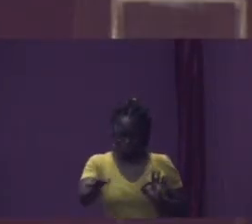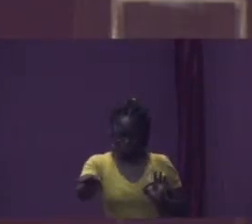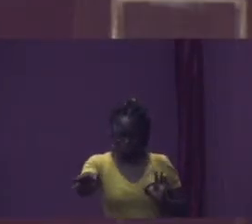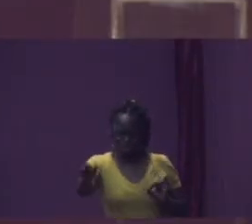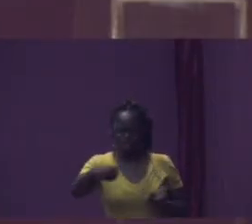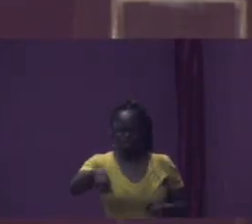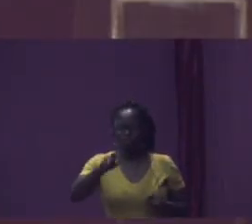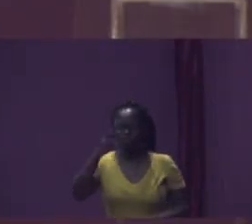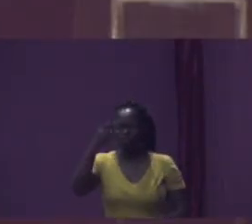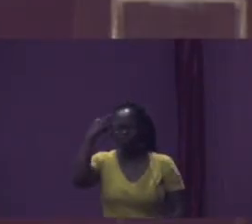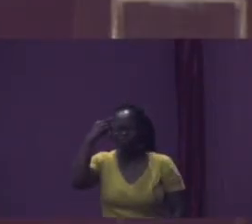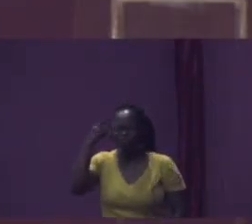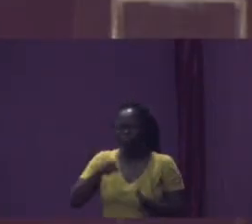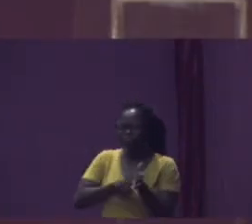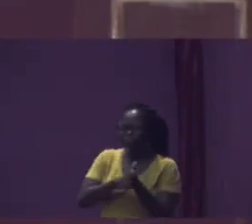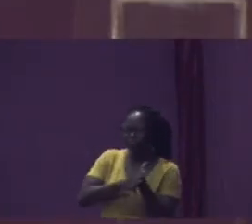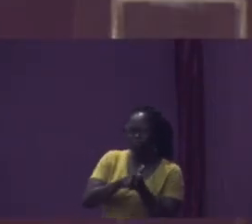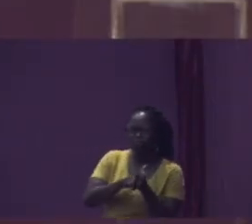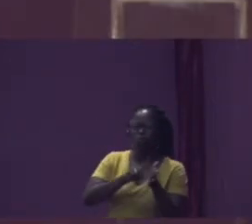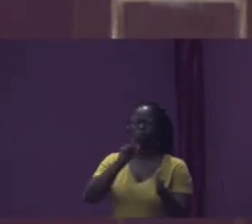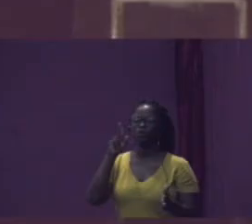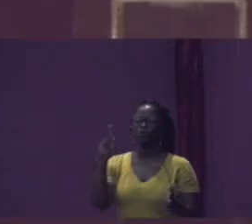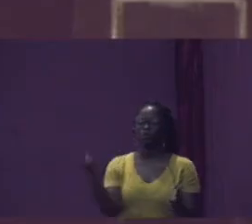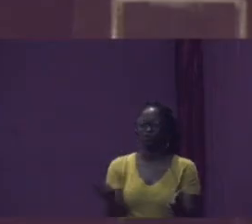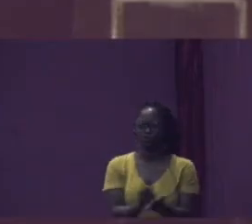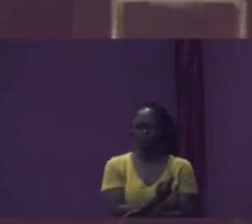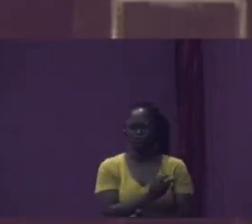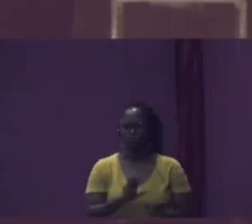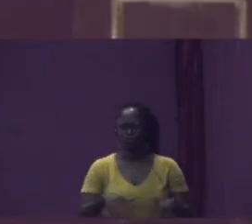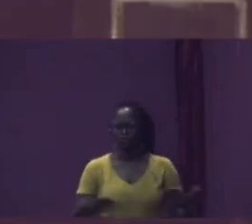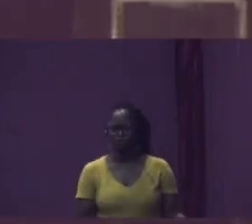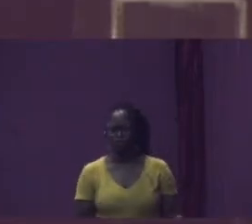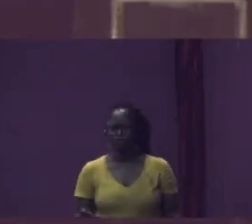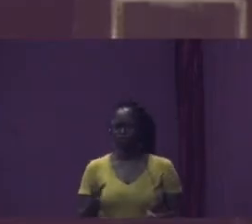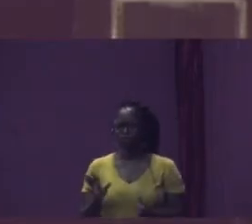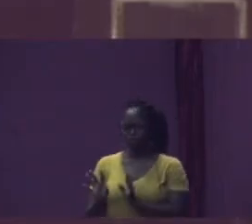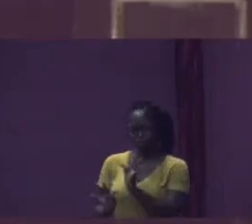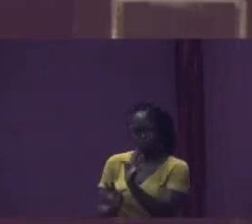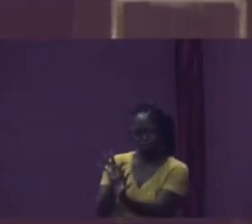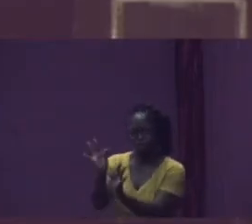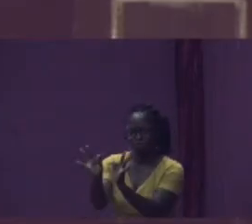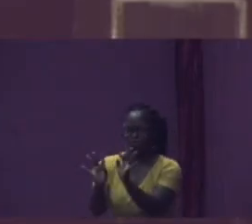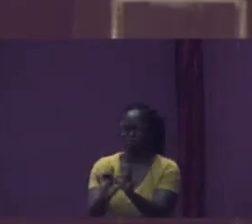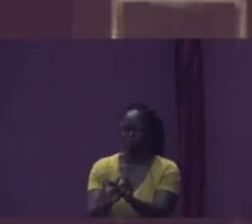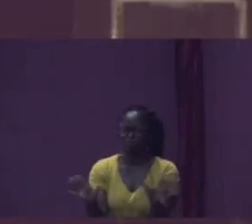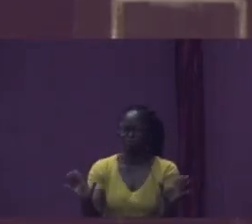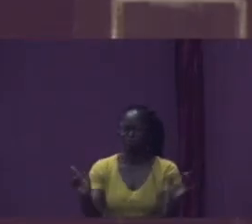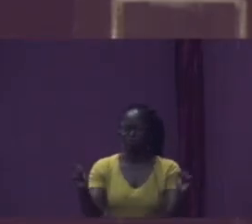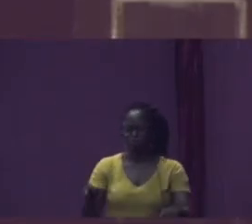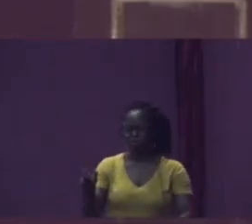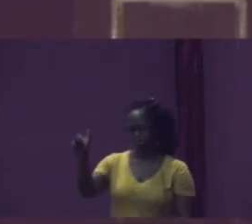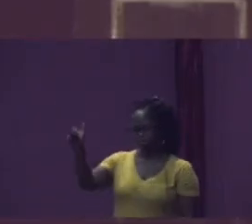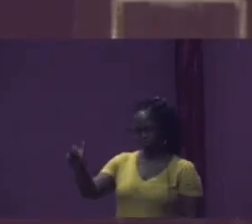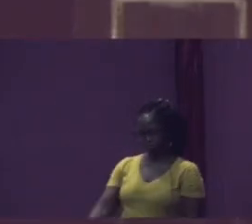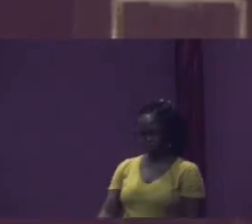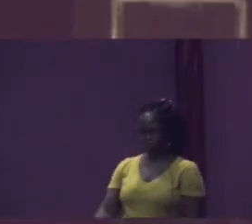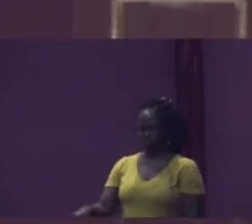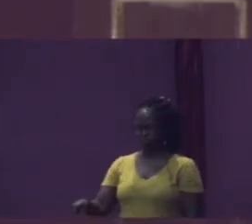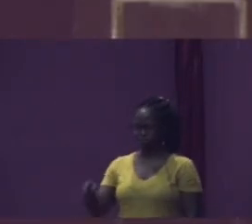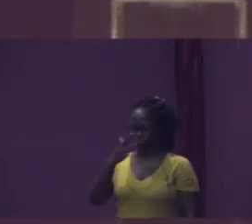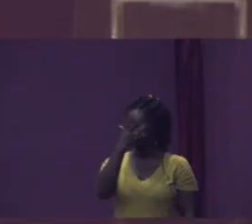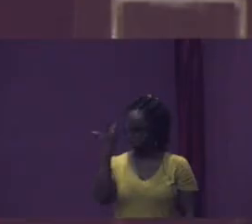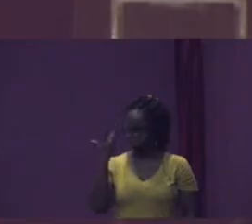biomedical perspective. What treatment do we have available? Who is going to provide the treatment? And so on.